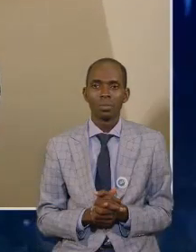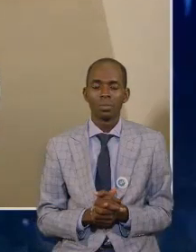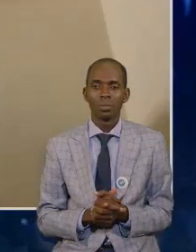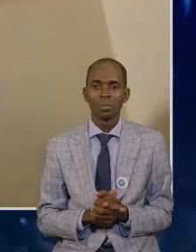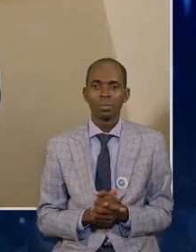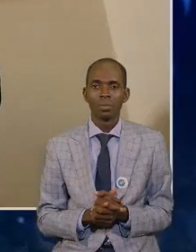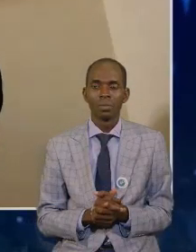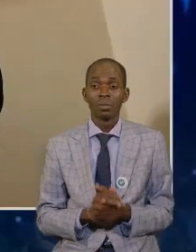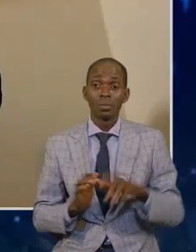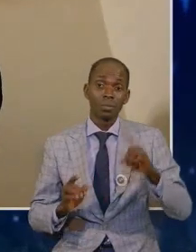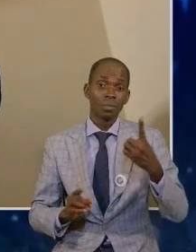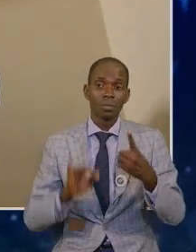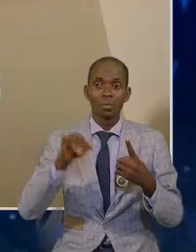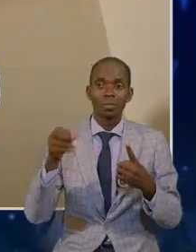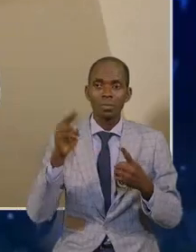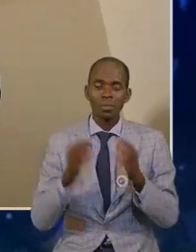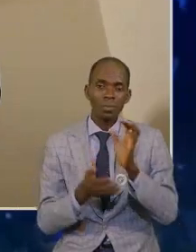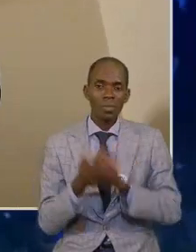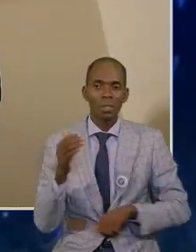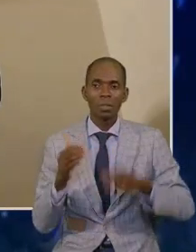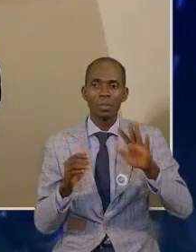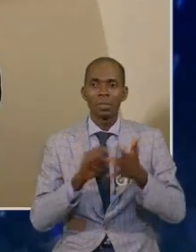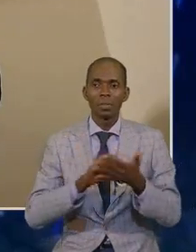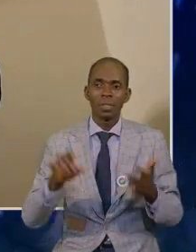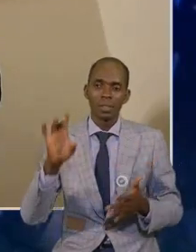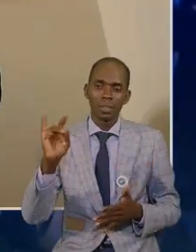First John chapter 5 verse 18.